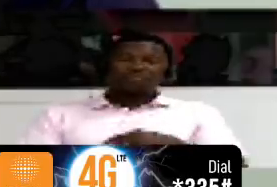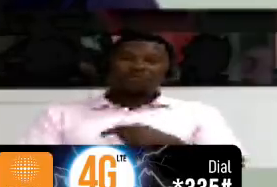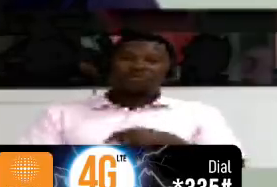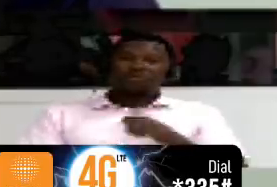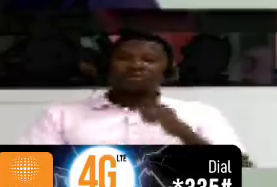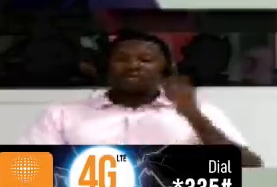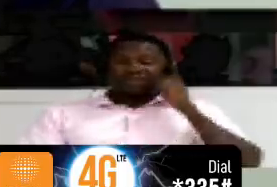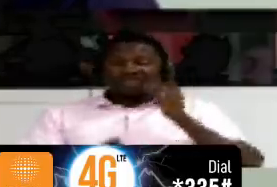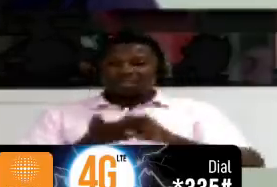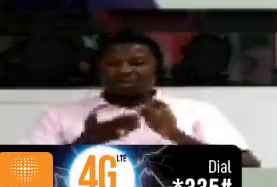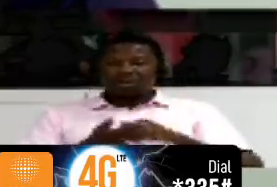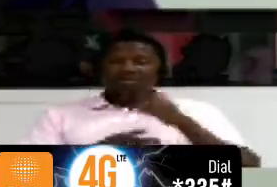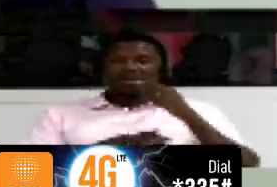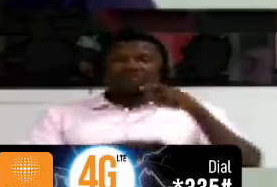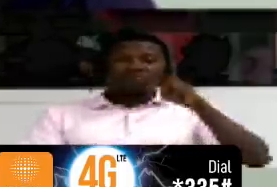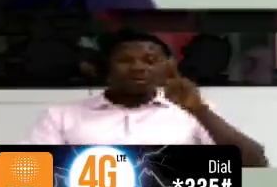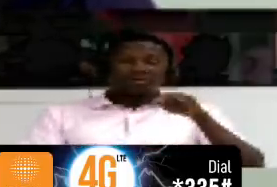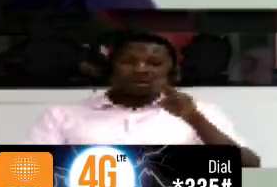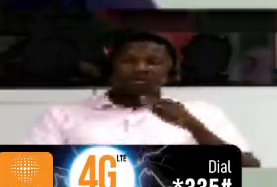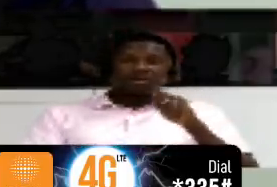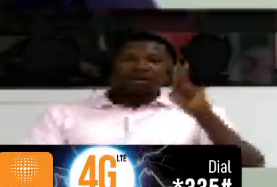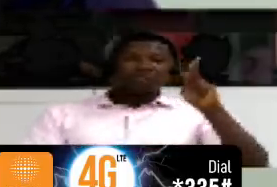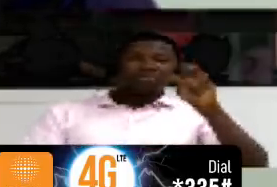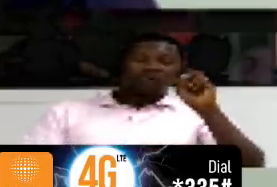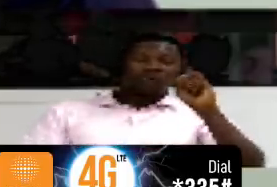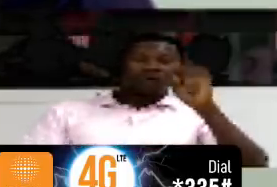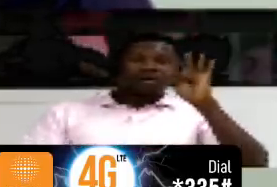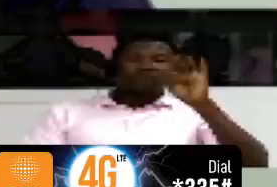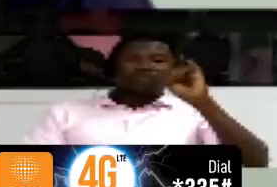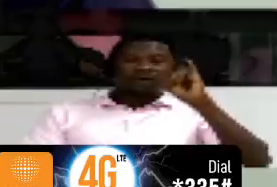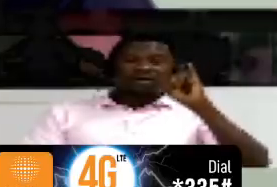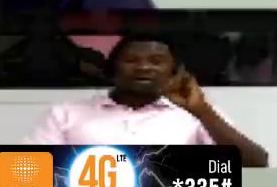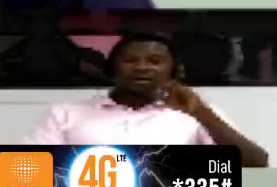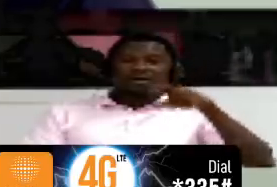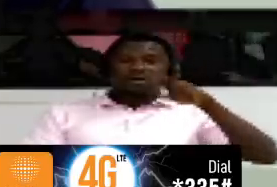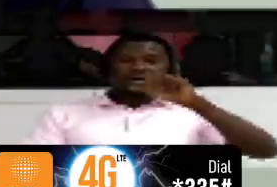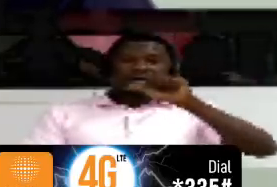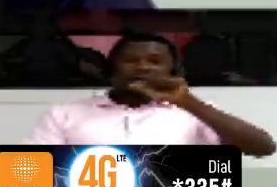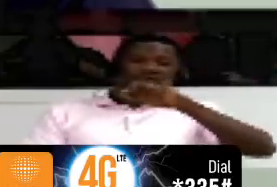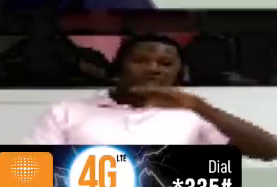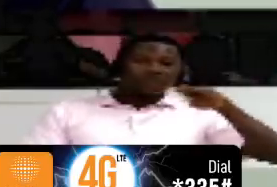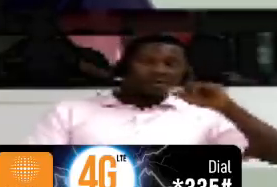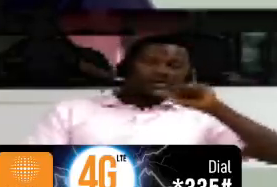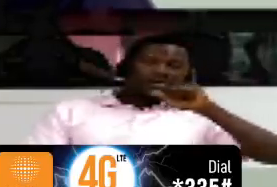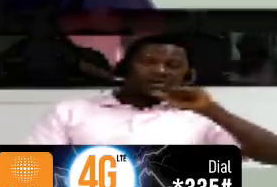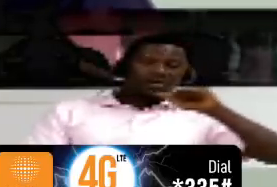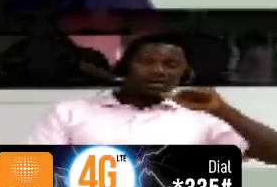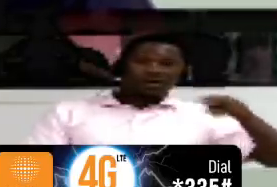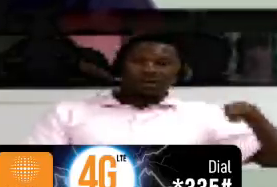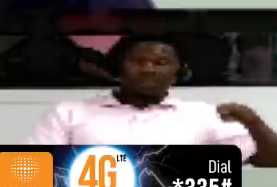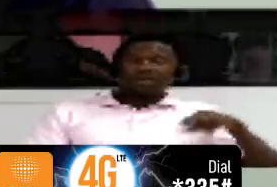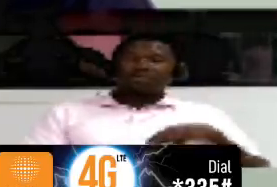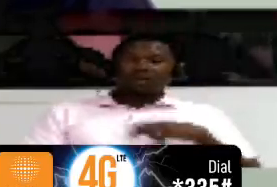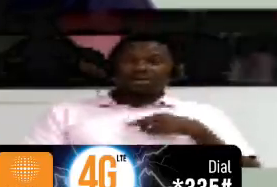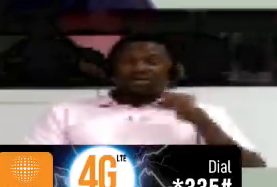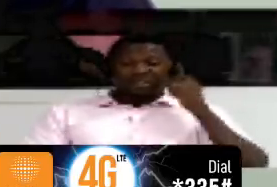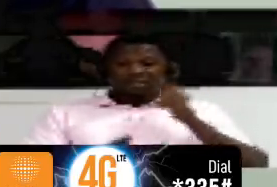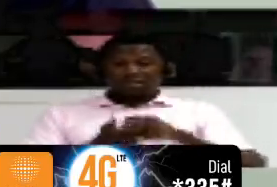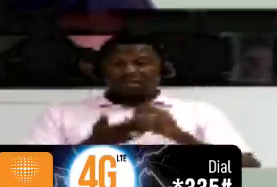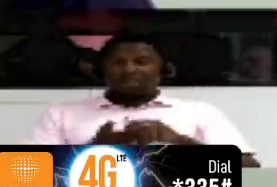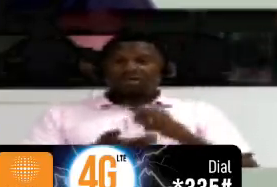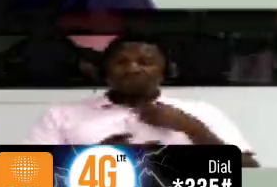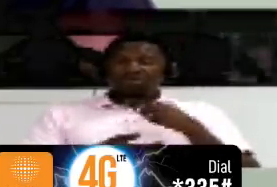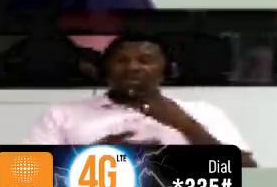Annan, and the Secretary General is briefed every morning by his press